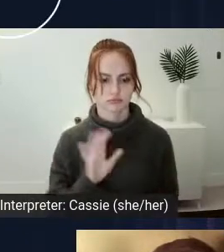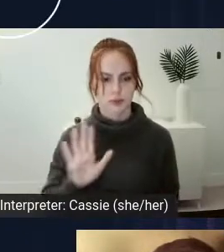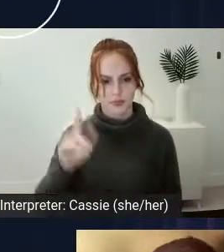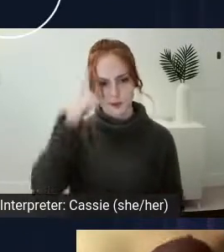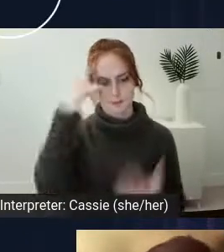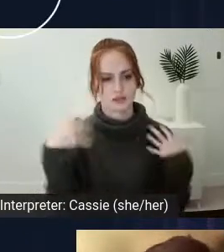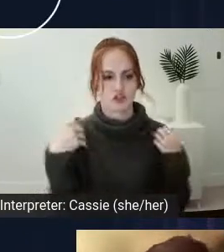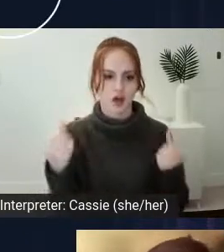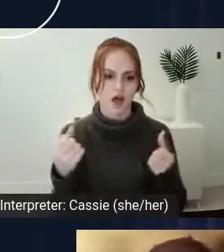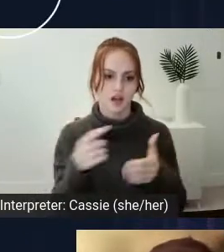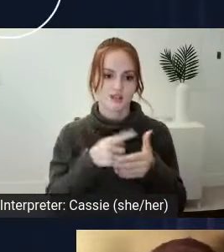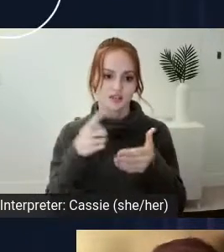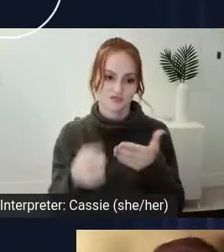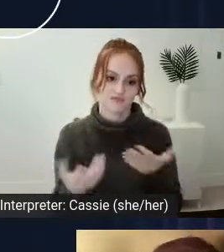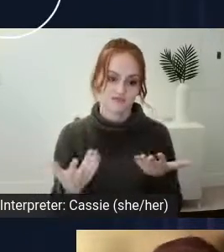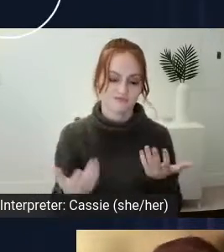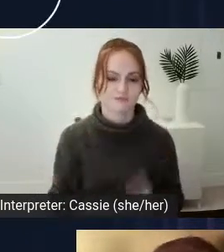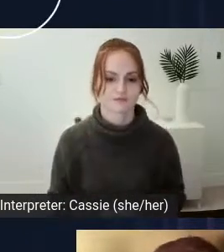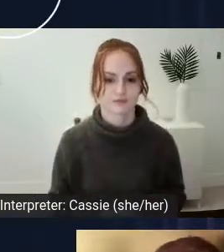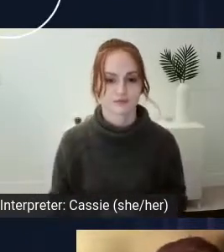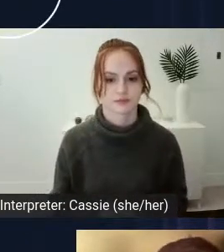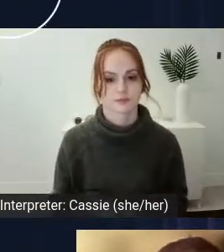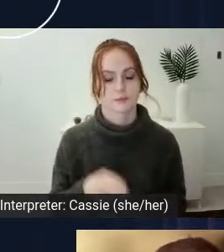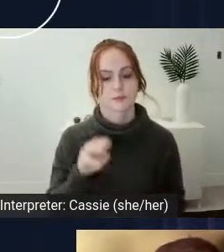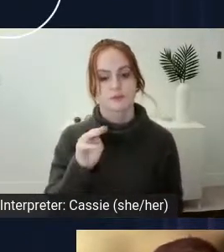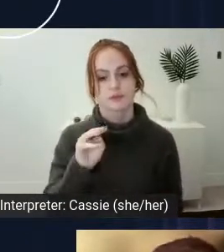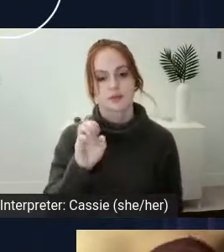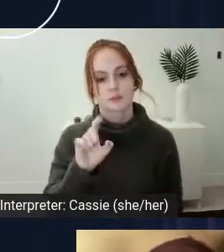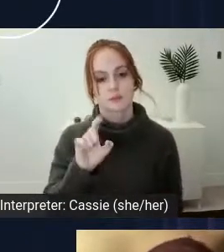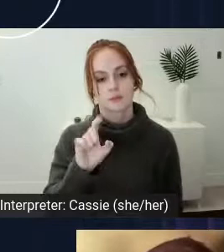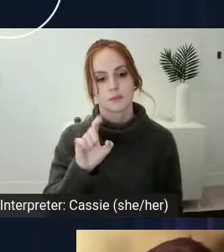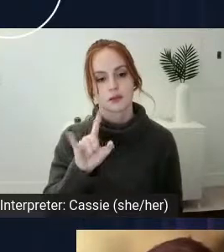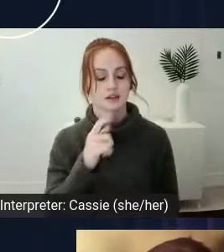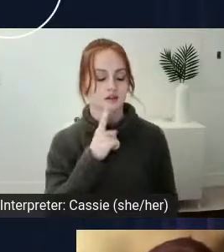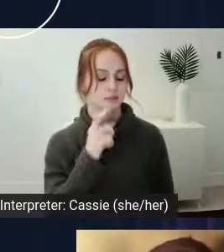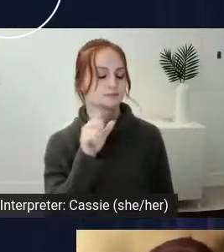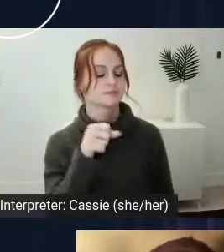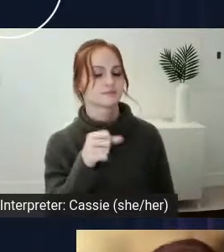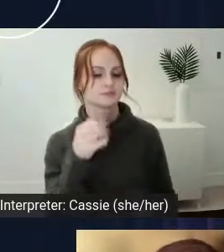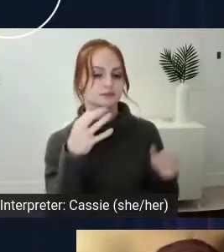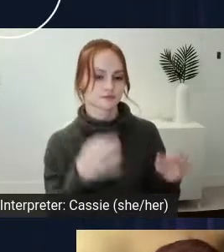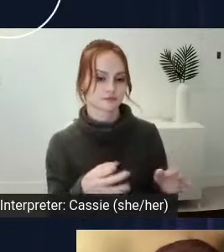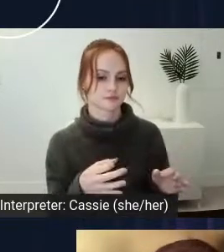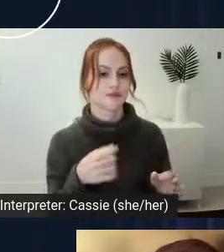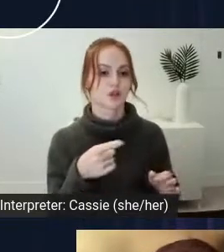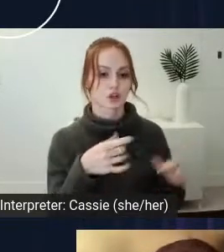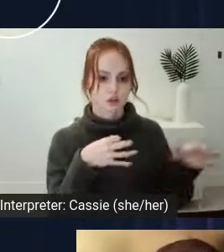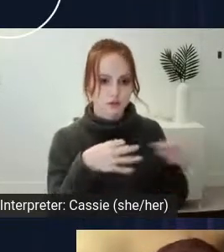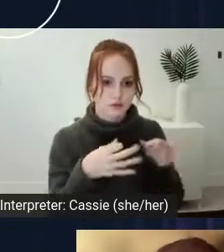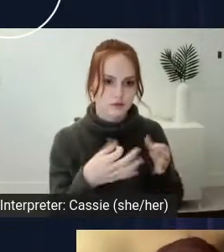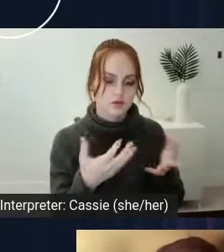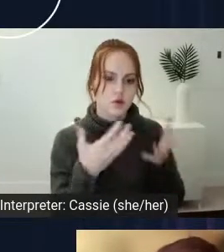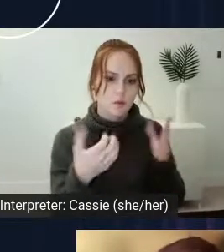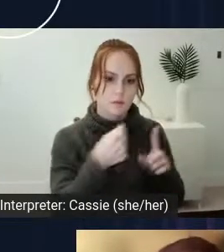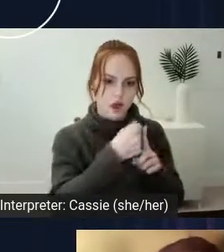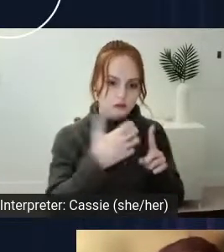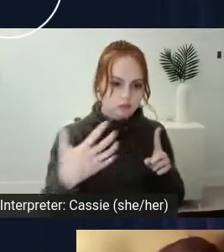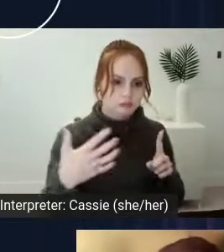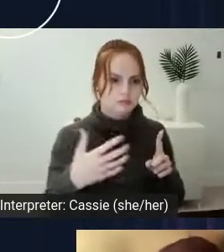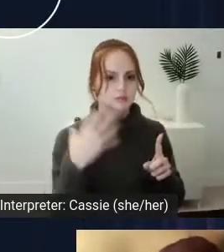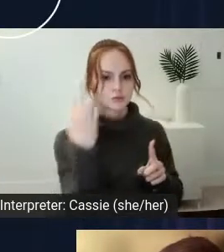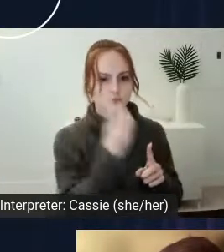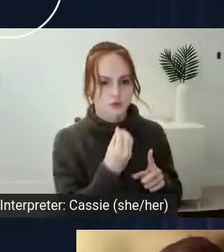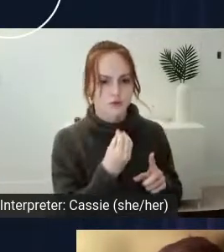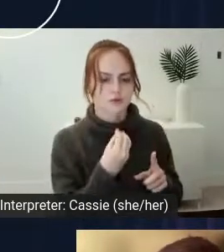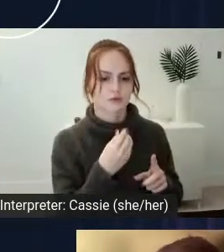Absolutely. You've encapsulated so much, just so beautifully and compellingly. When